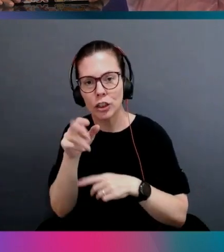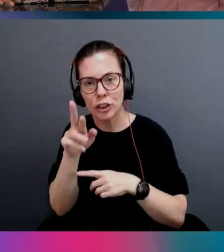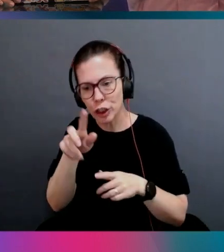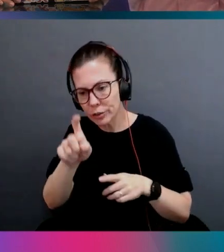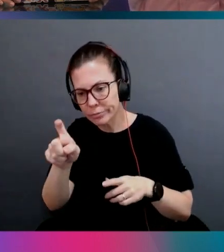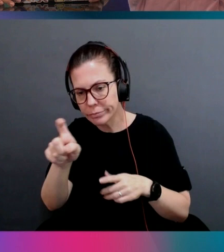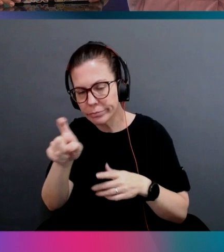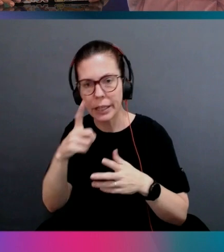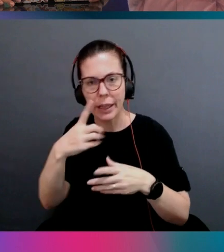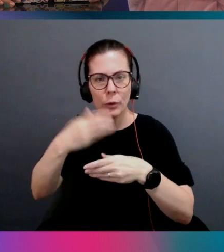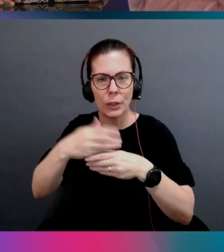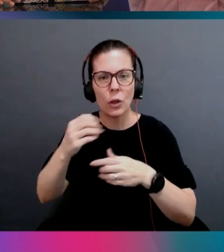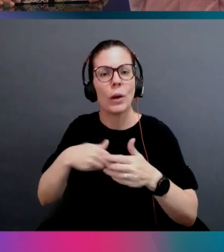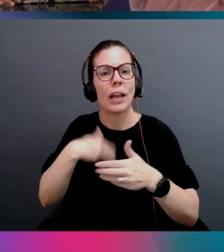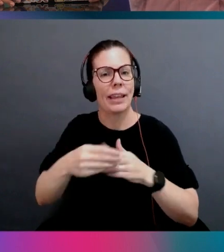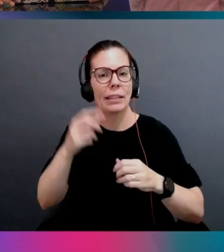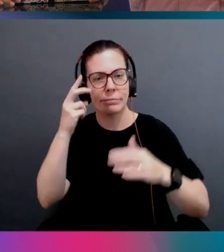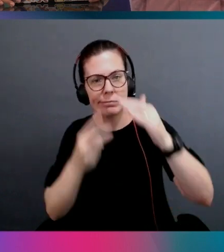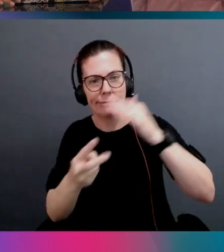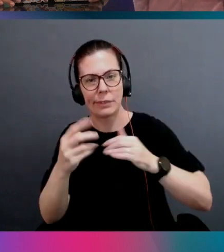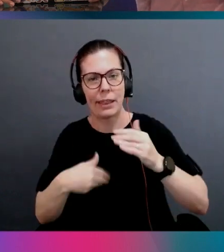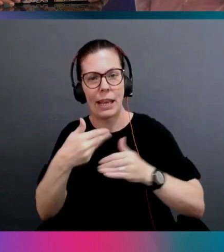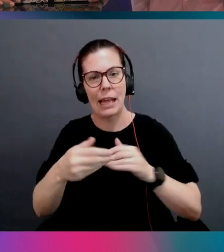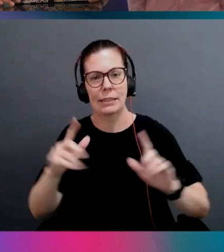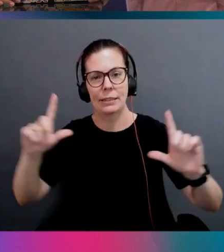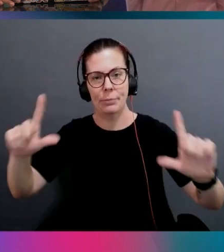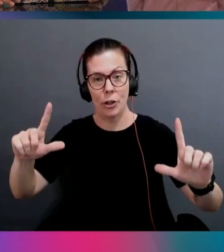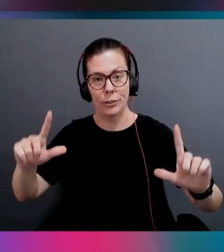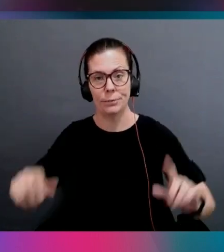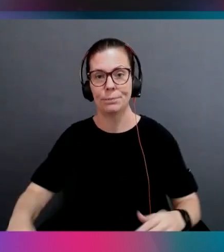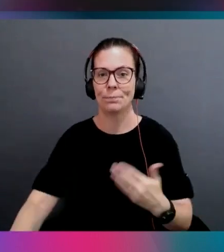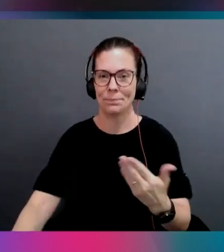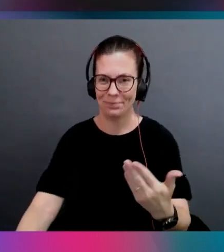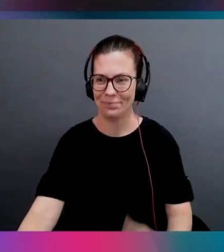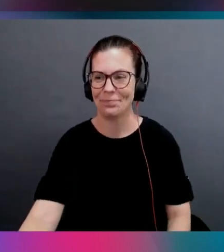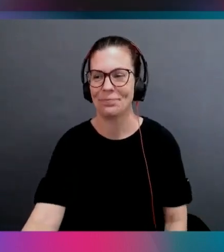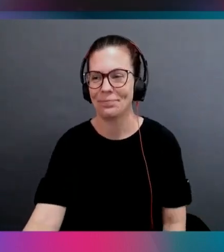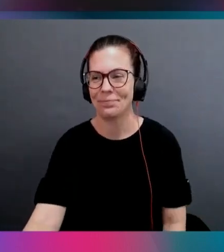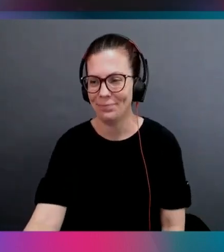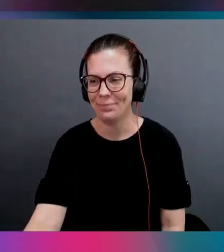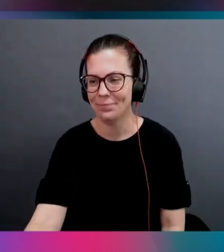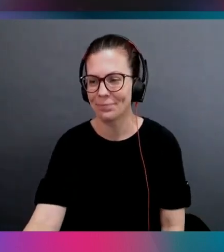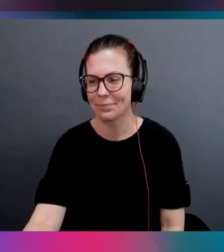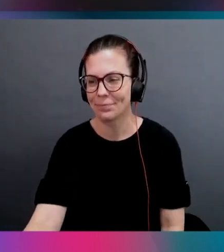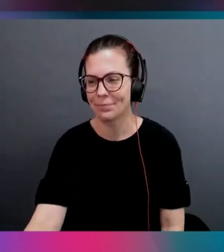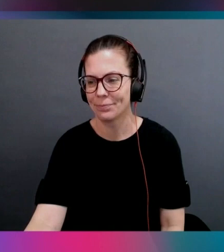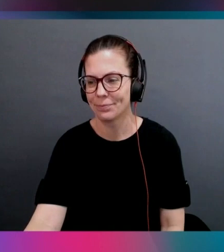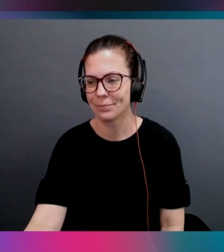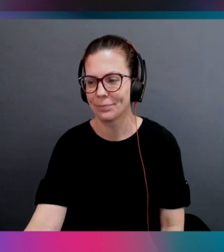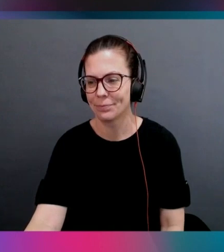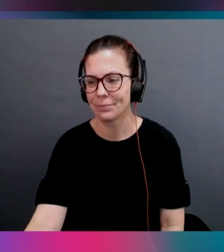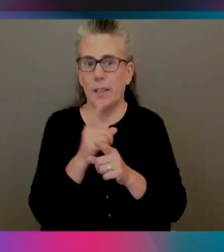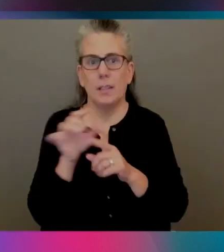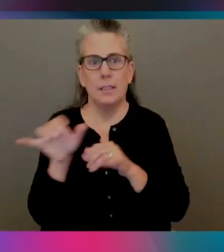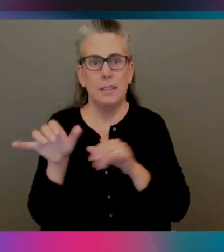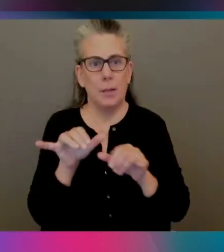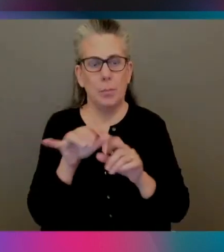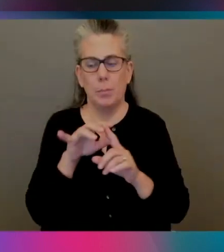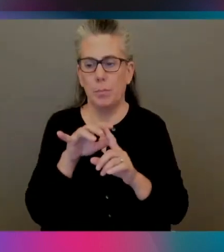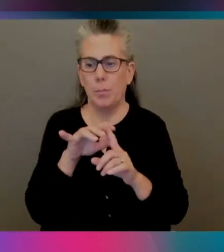snippet. Oh yeah, it is like context aware too of all the rest of my project, for example.